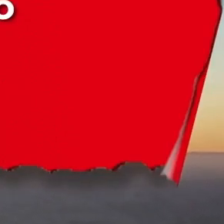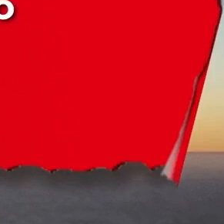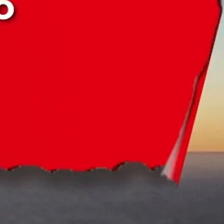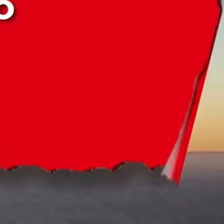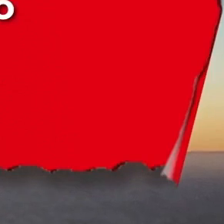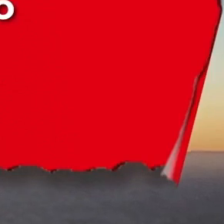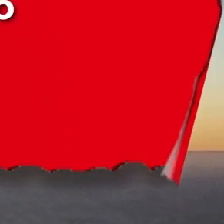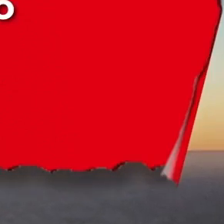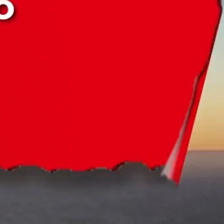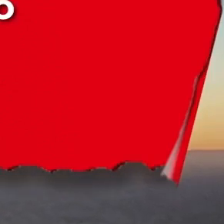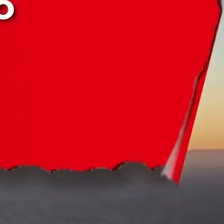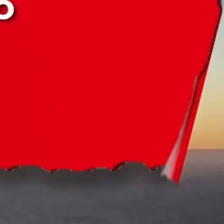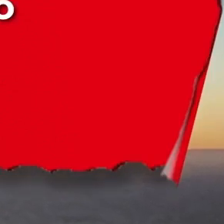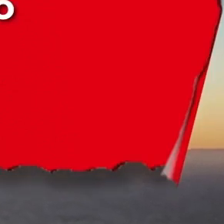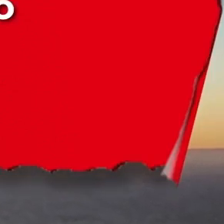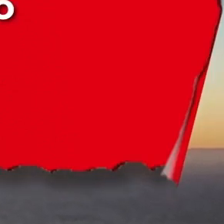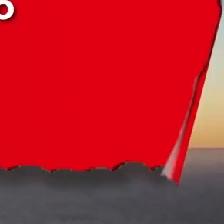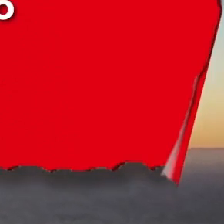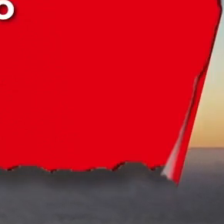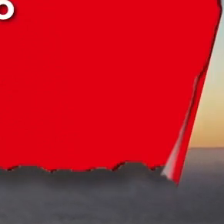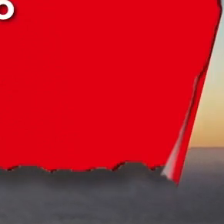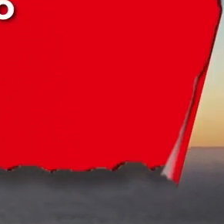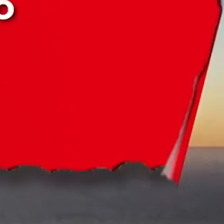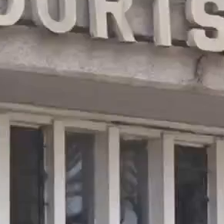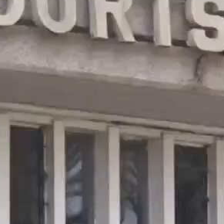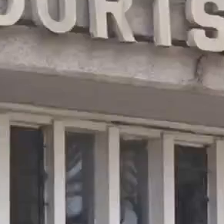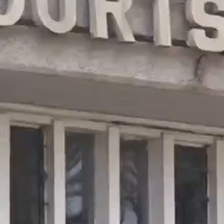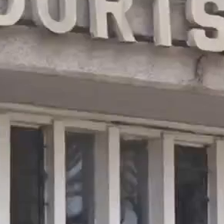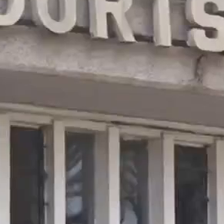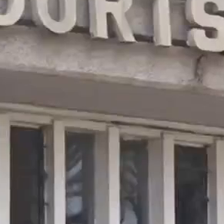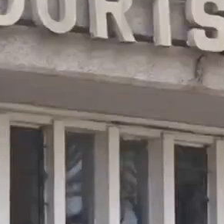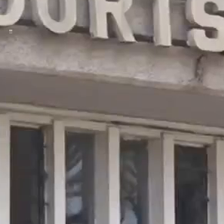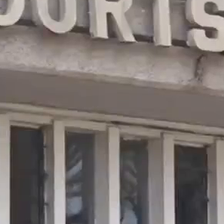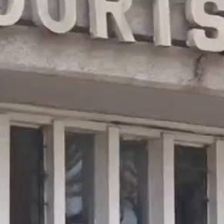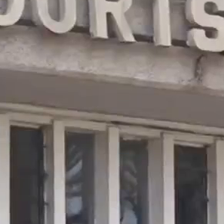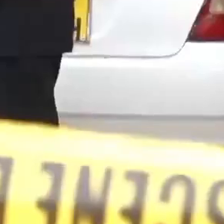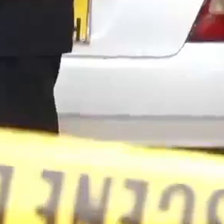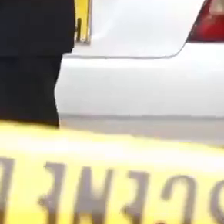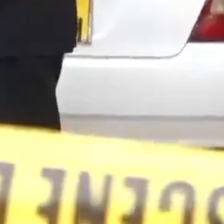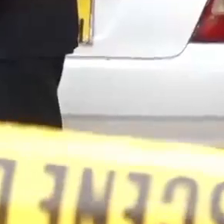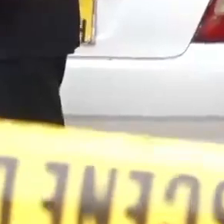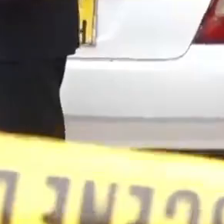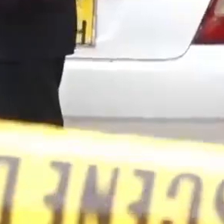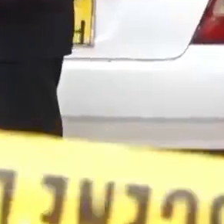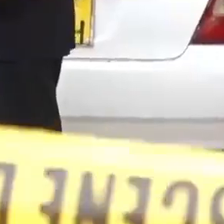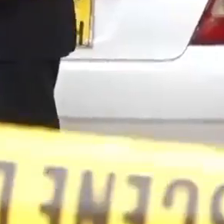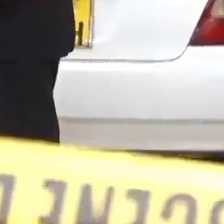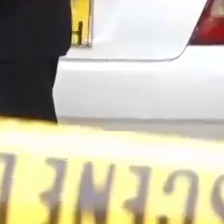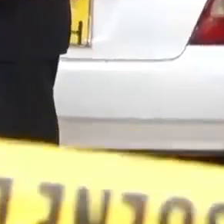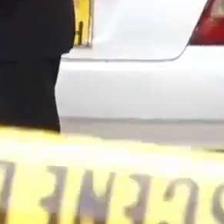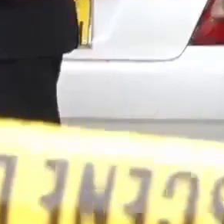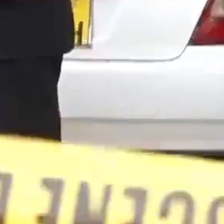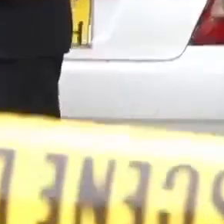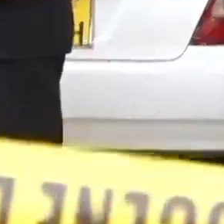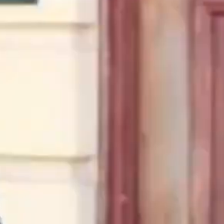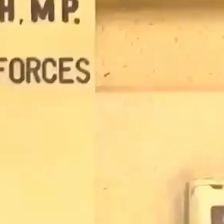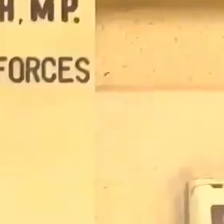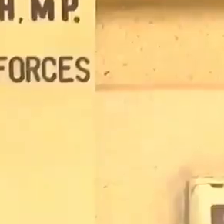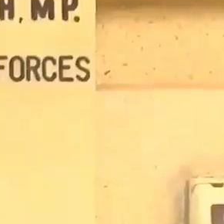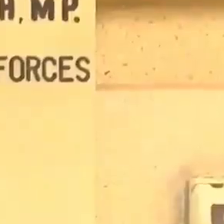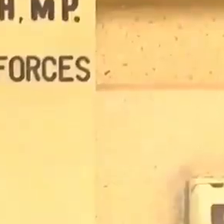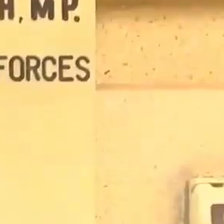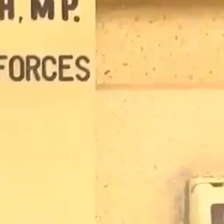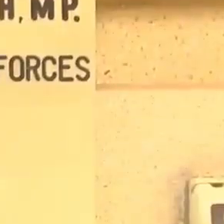right after delivering a ruling. Meanwhile, the Kenya National Commission on Human Rights has joined others to condemn the fatal